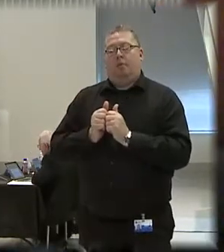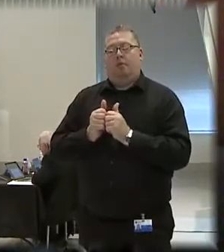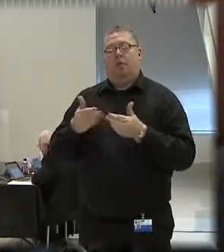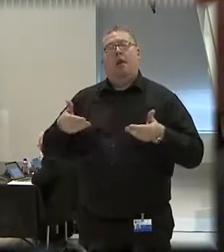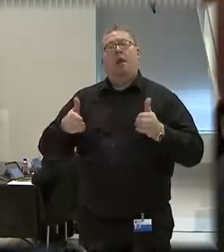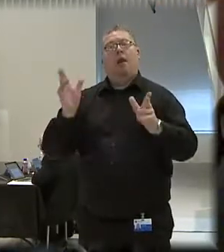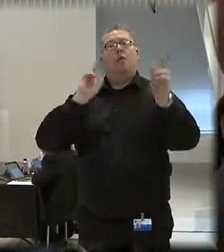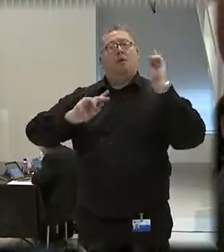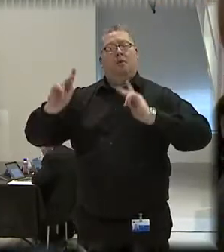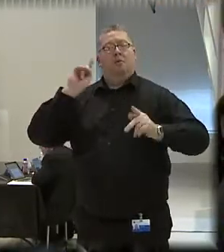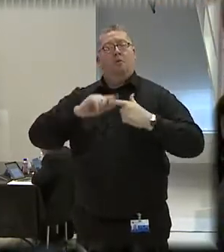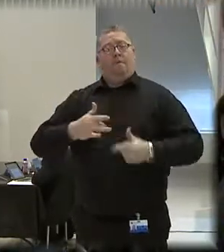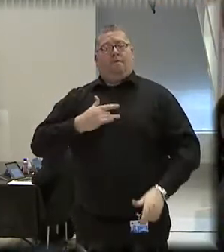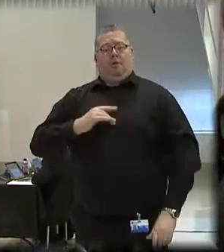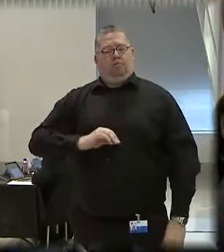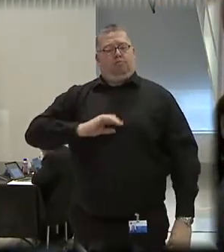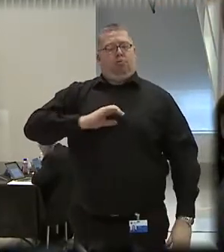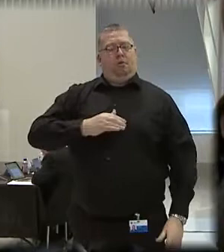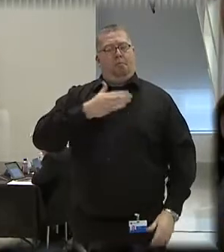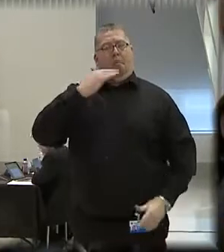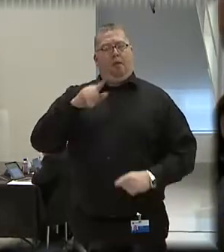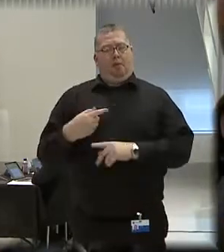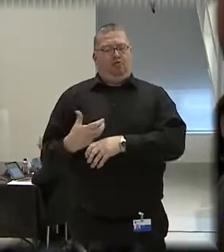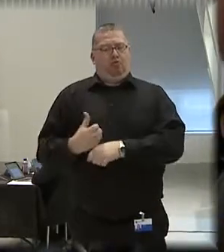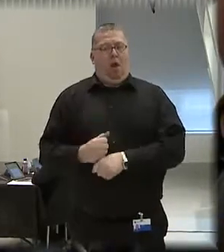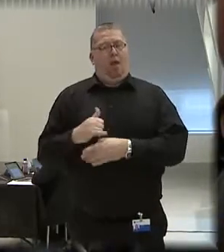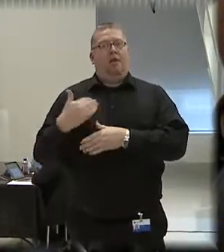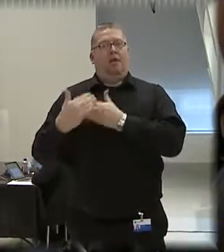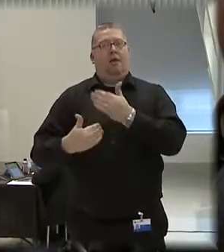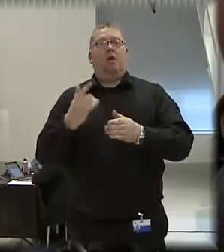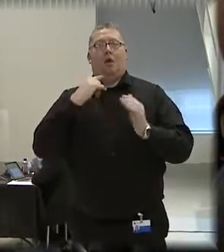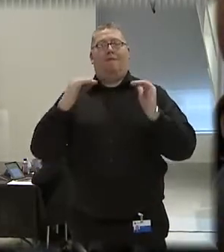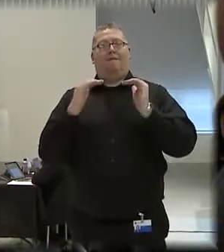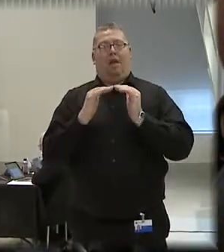allow folks to feel better that the process is fair and impartial.